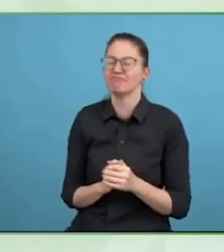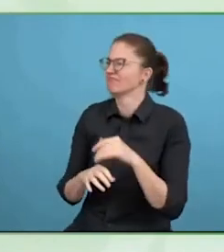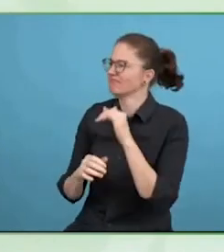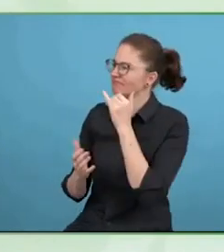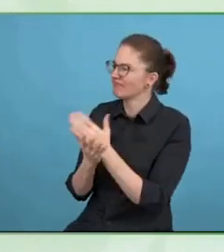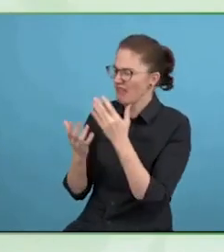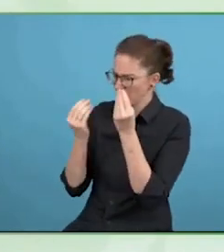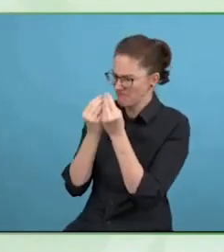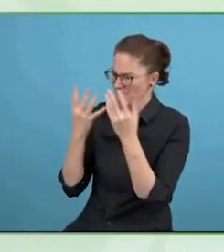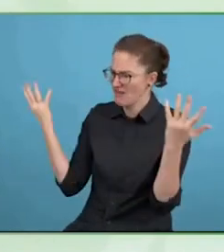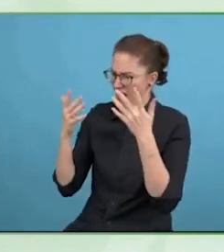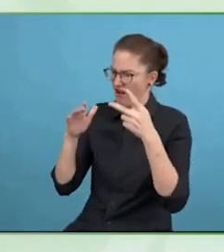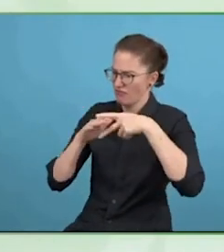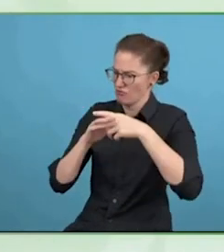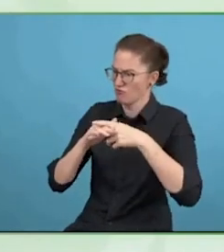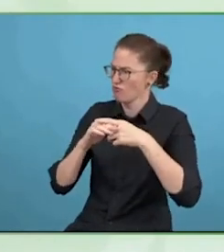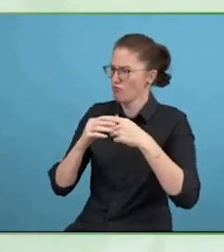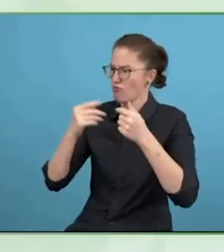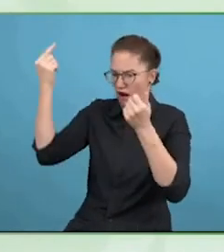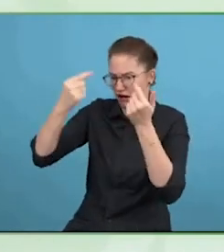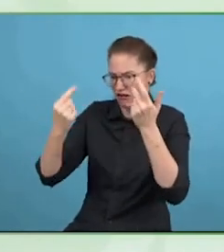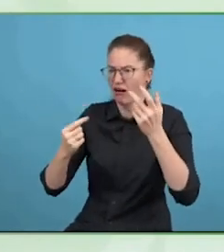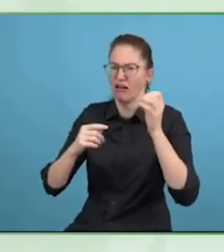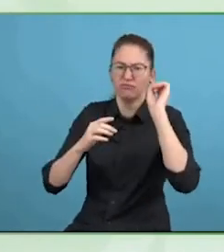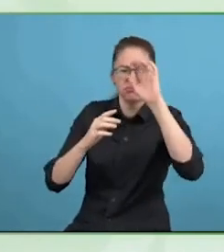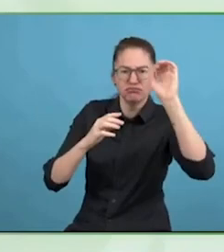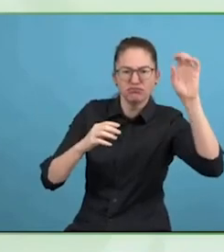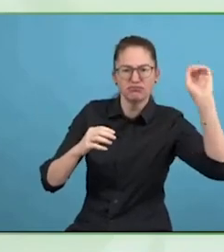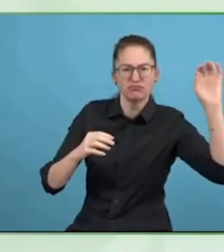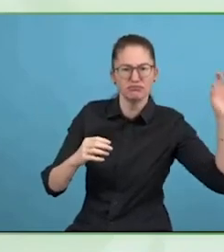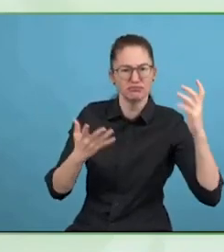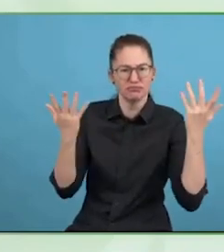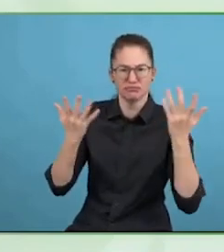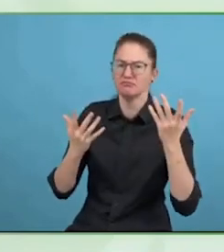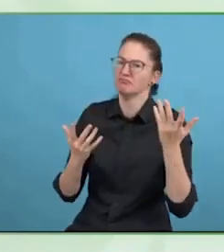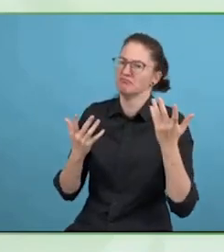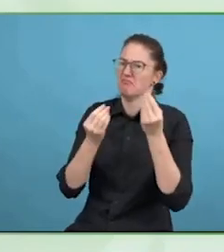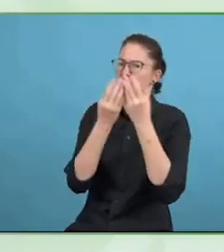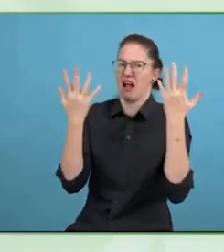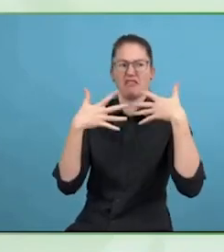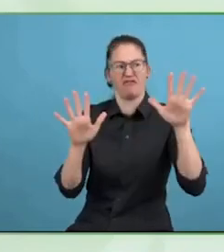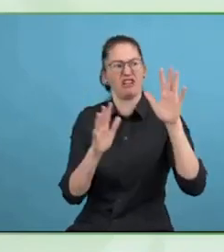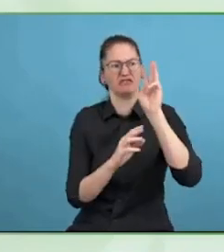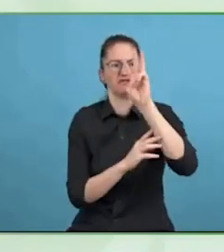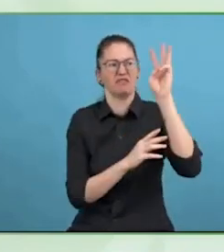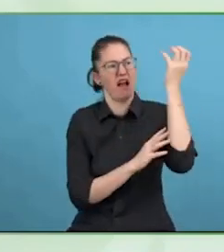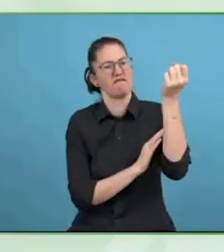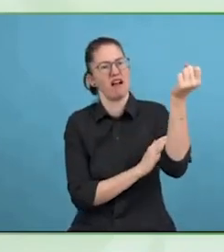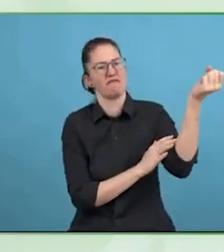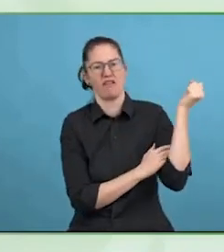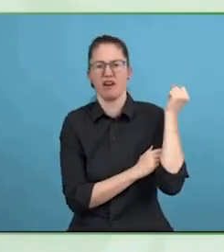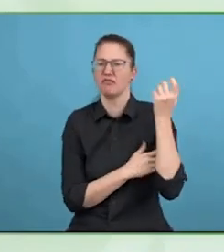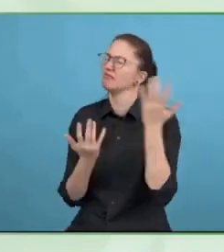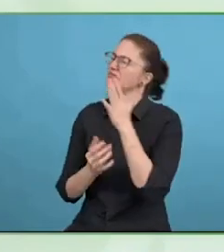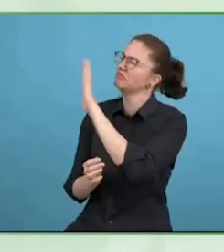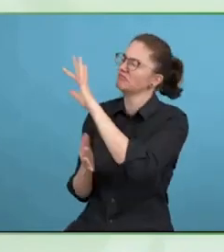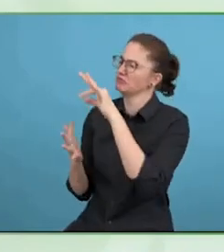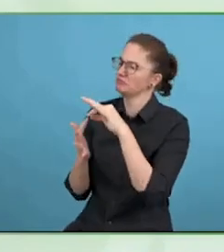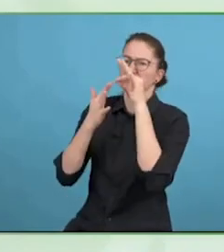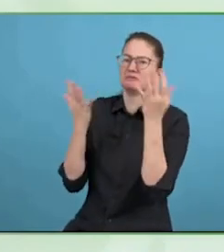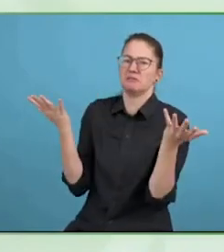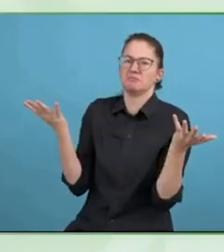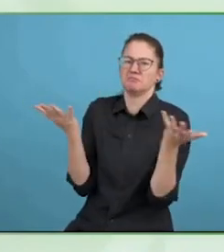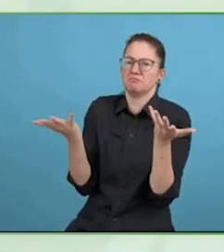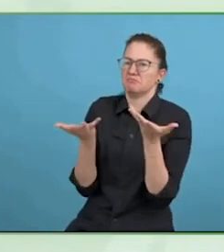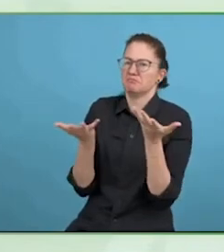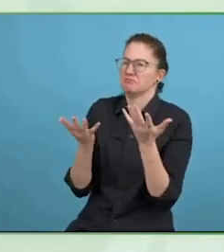at participation. We only looked at persons with disabilities. We only looked at international cooperation. And there is